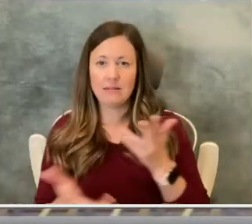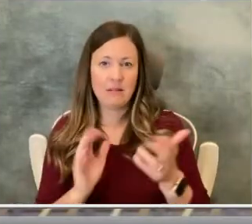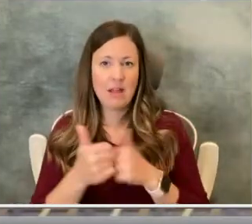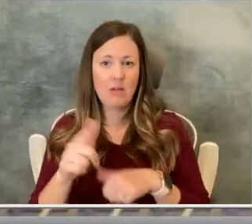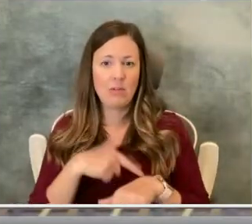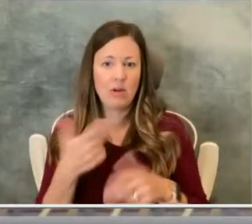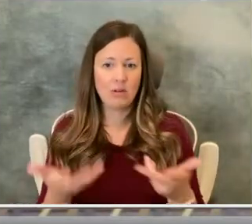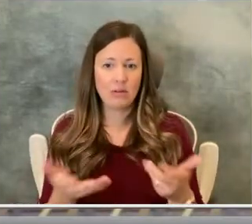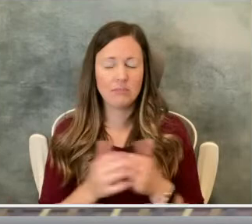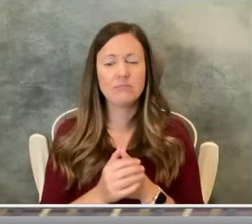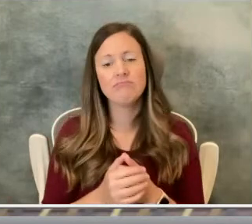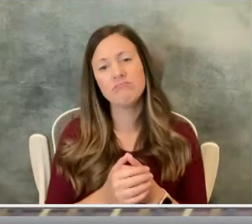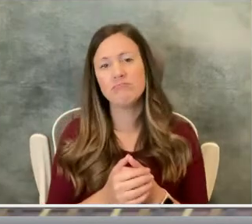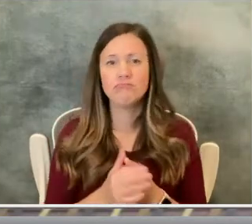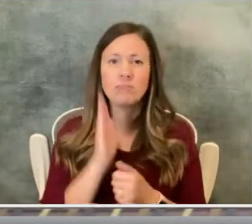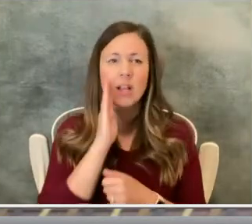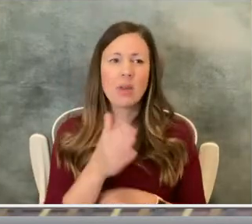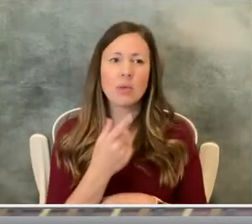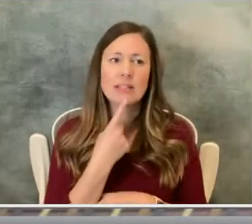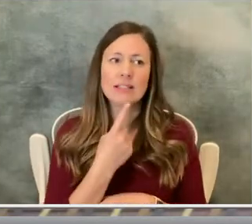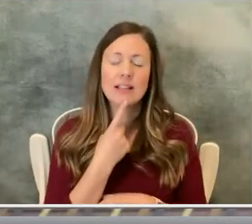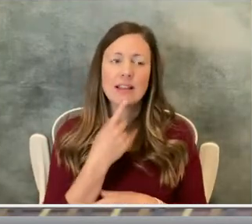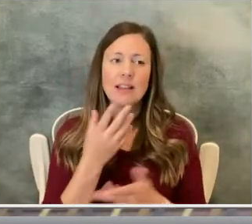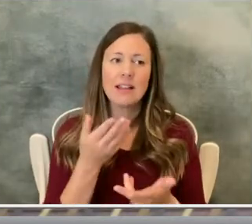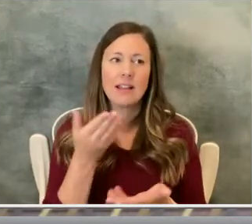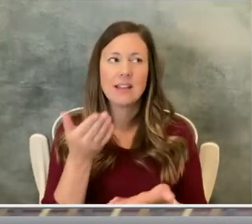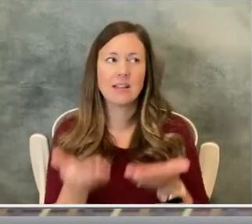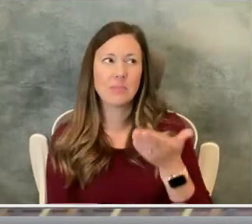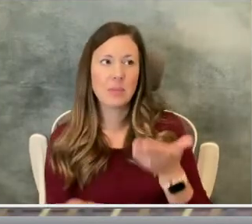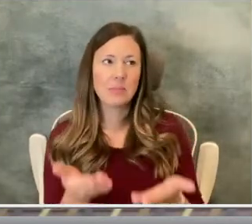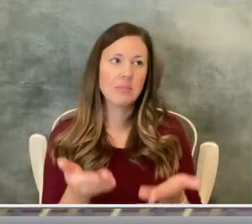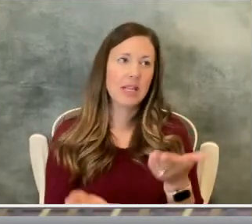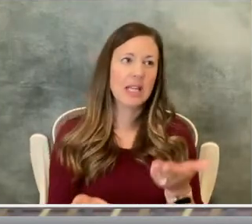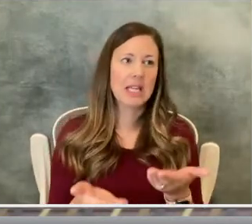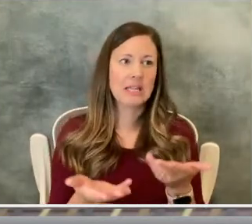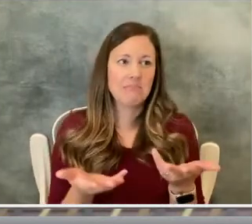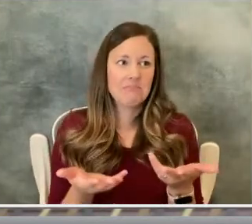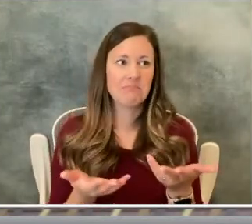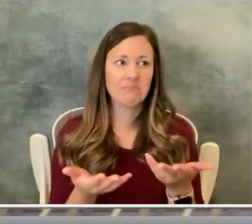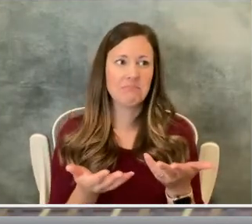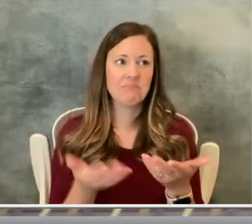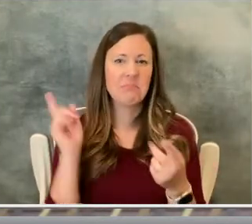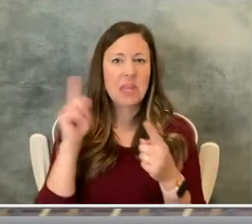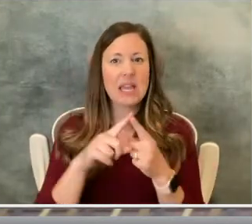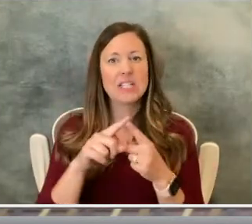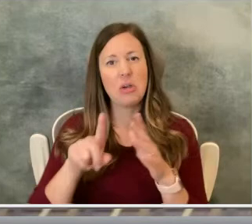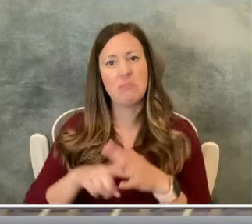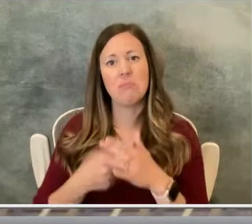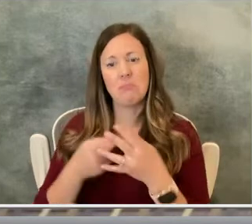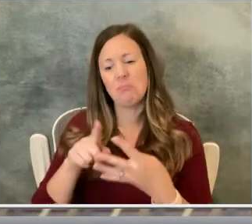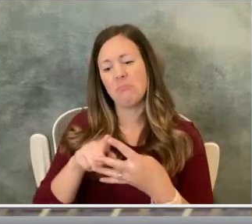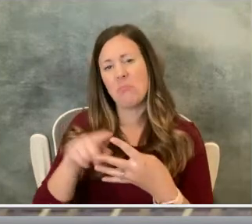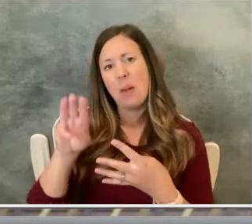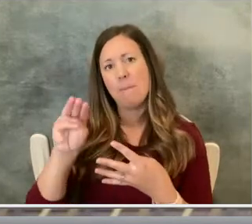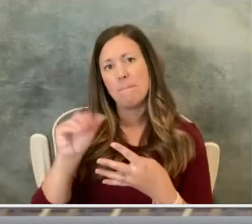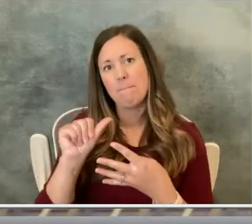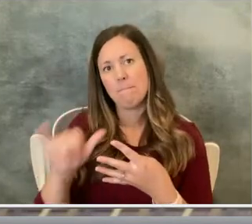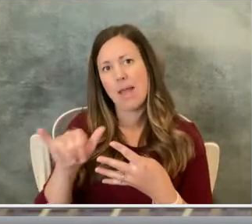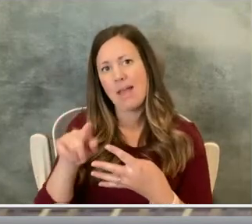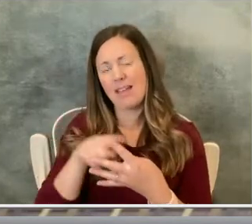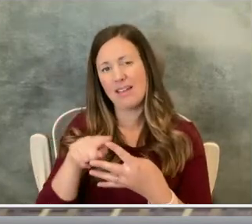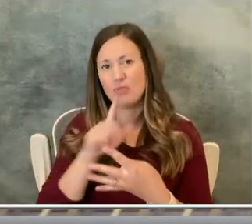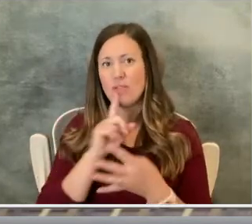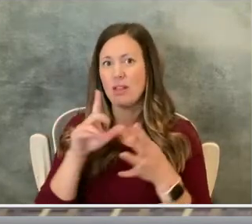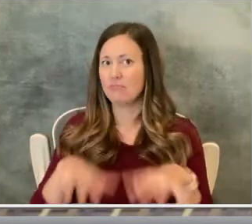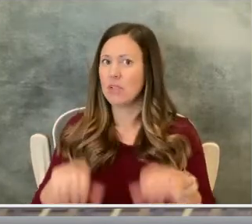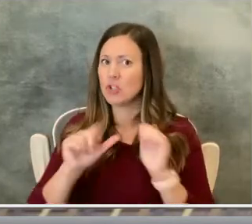I would say probably to the beginning of May. It just took a while to get back into the swing of things, you